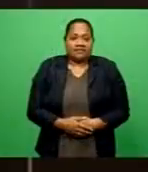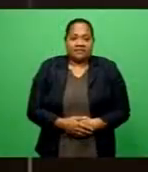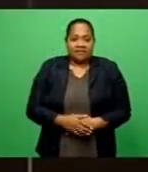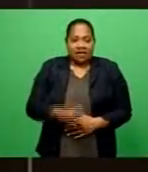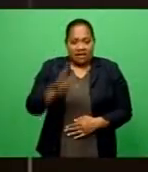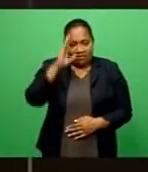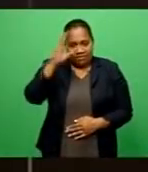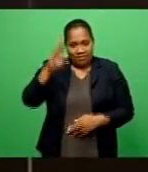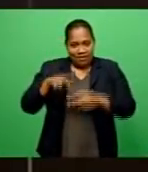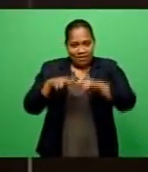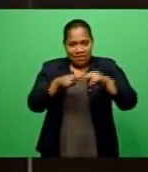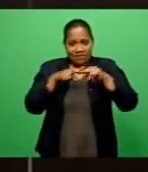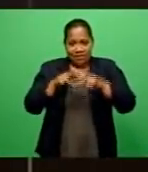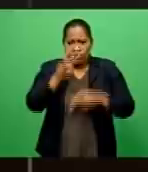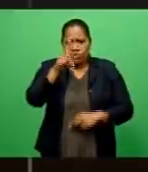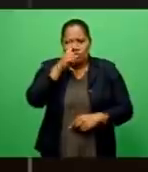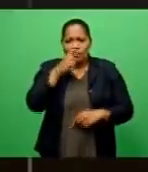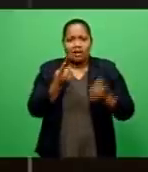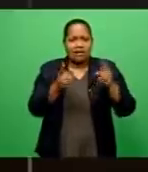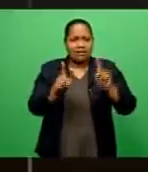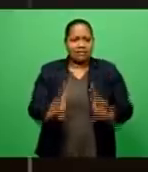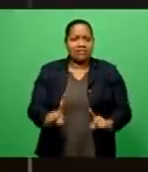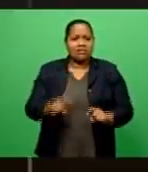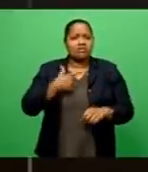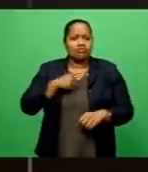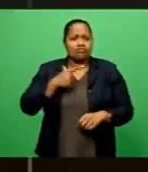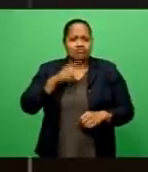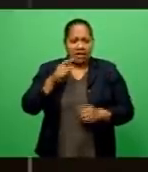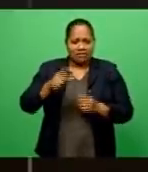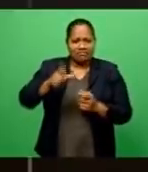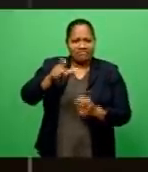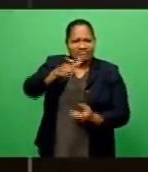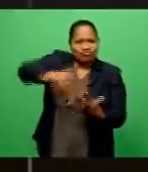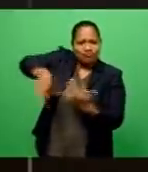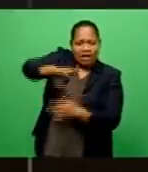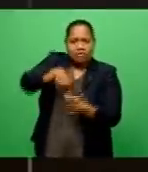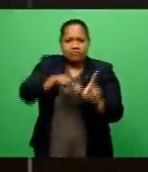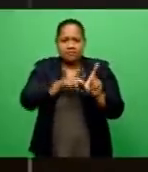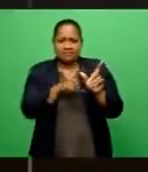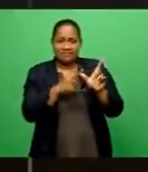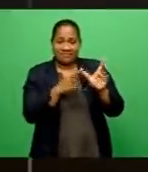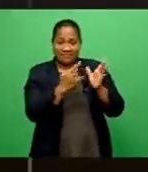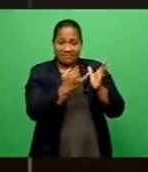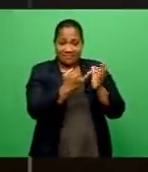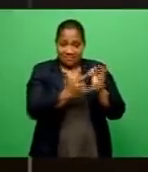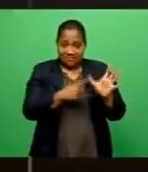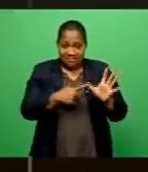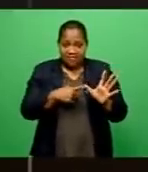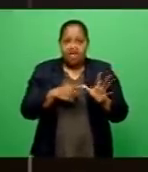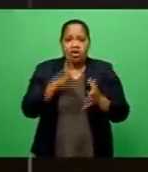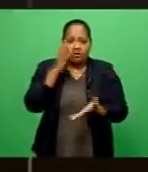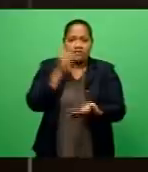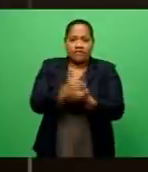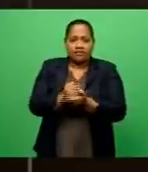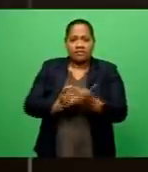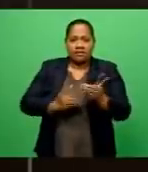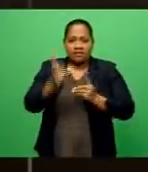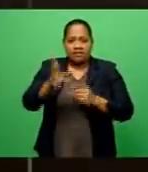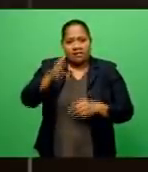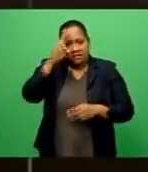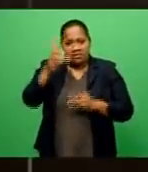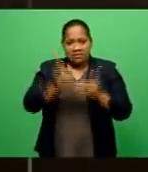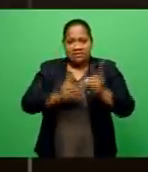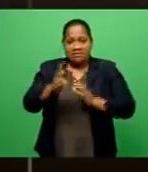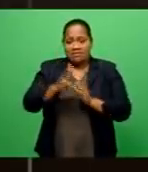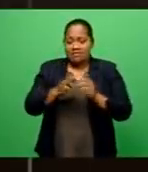Bulawanaka, Fiji. 2 people have died as a result of tropical cyclone Yasa. This was confirmed by Director National Disaster Management Vasiti